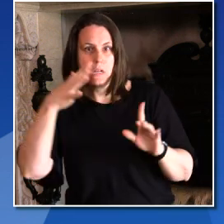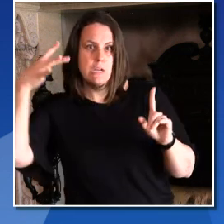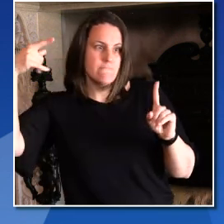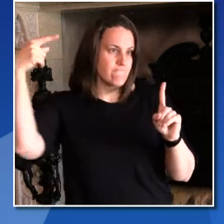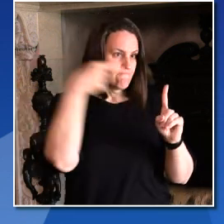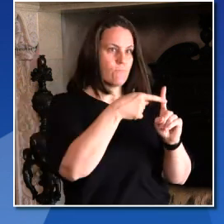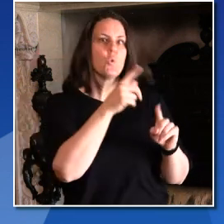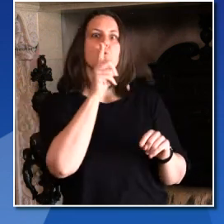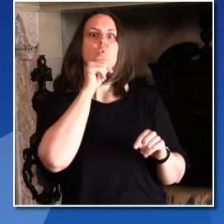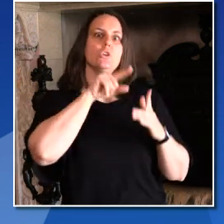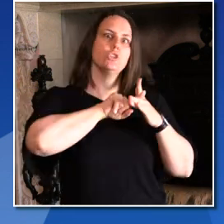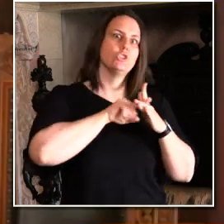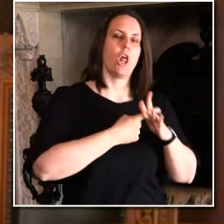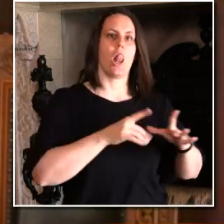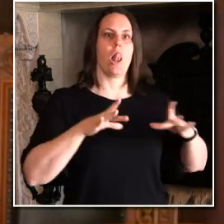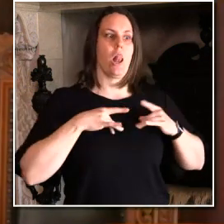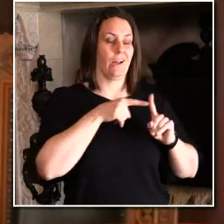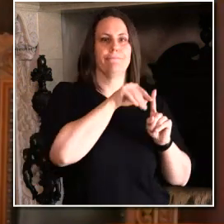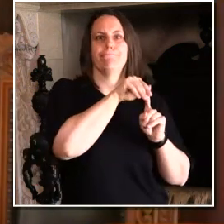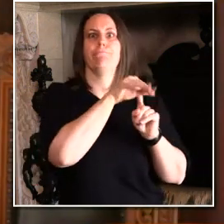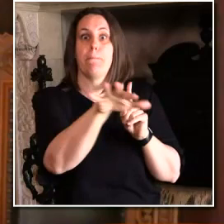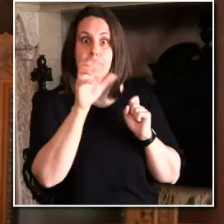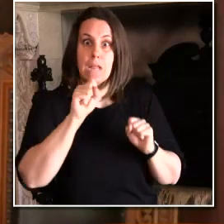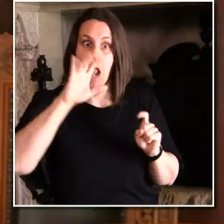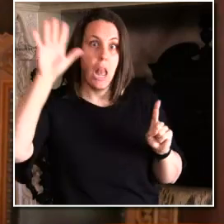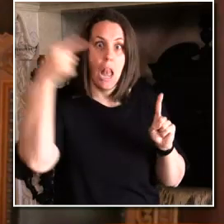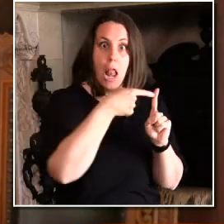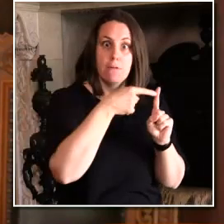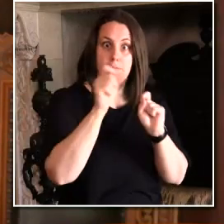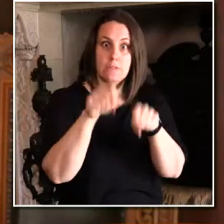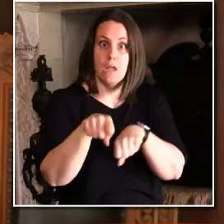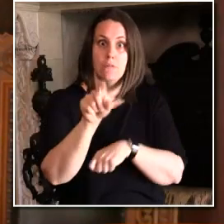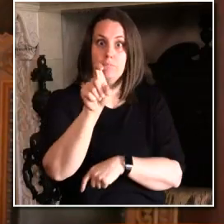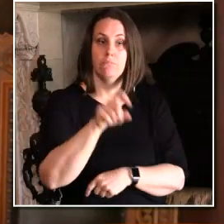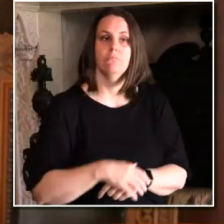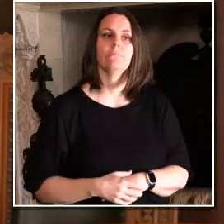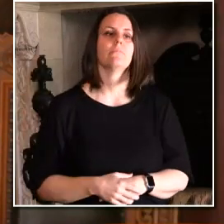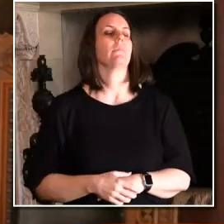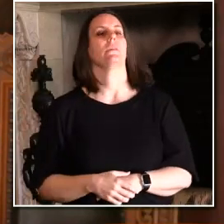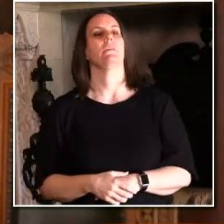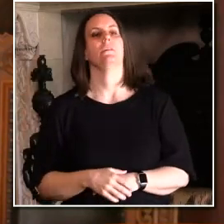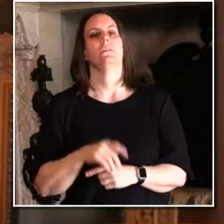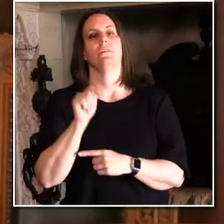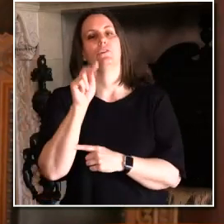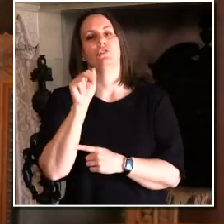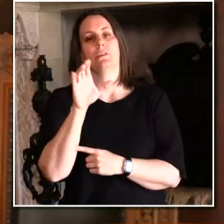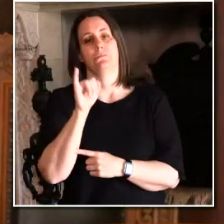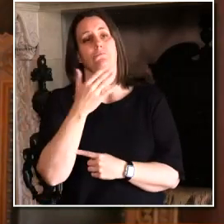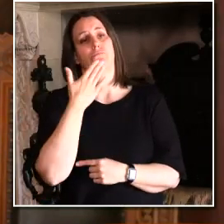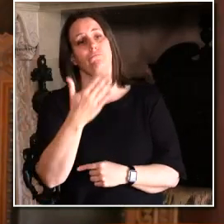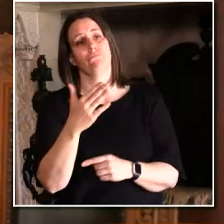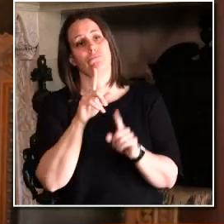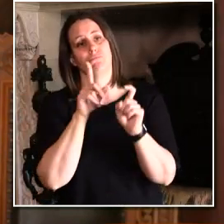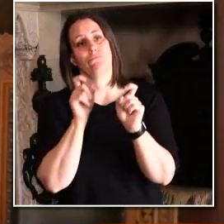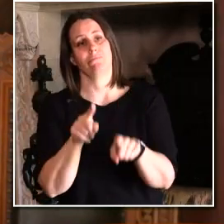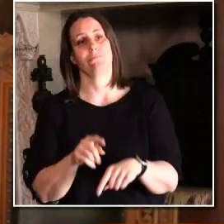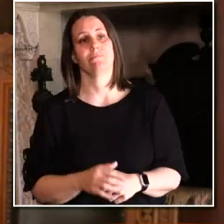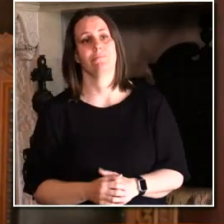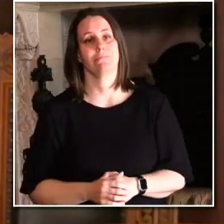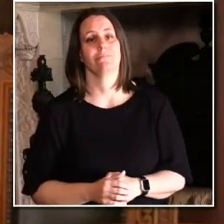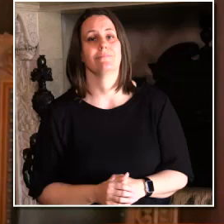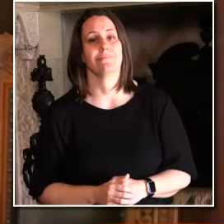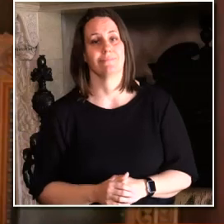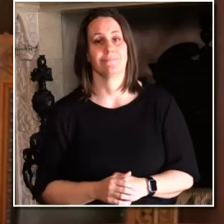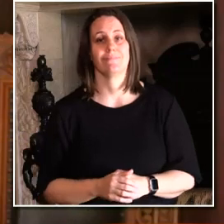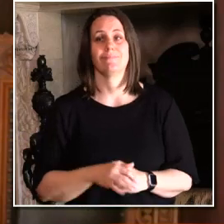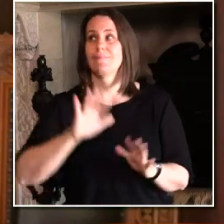Oh, that's a good question. So in terms of finding patient zero, I think that's